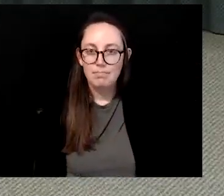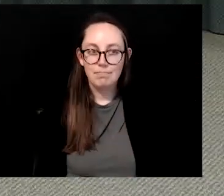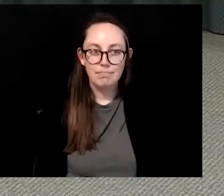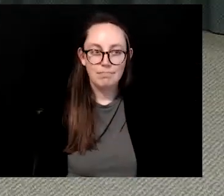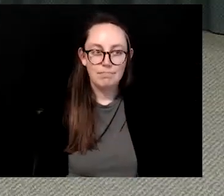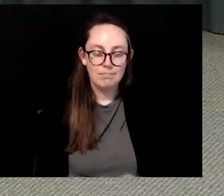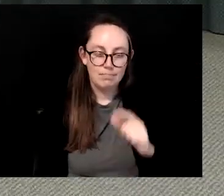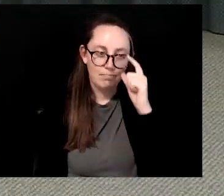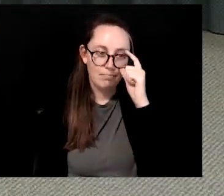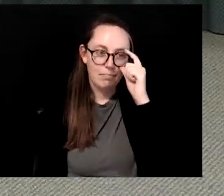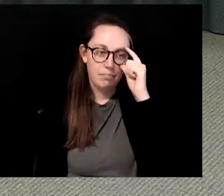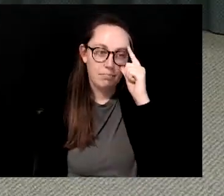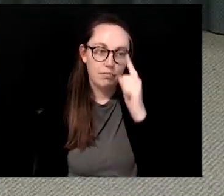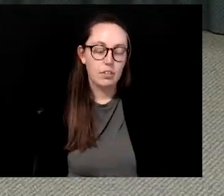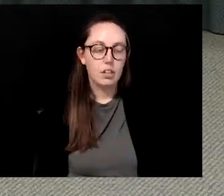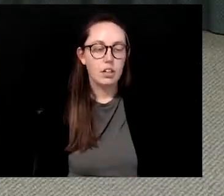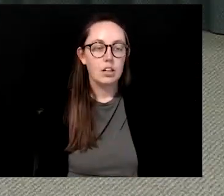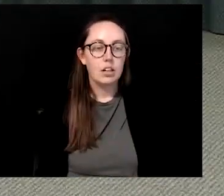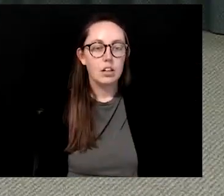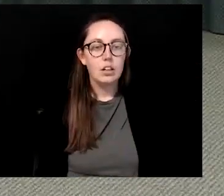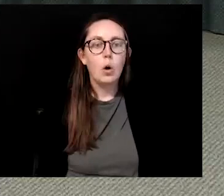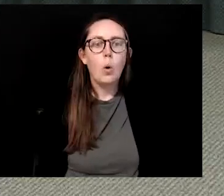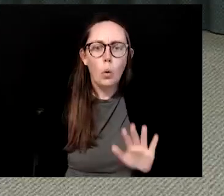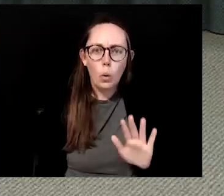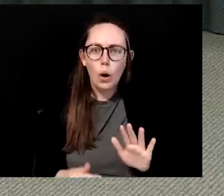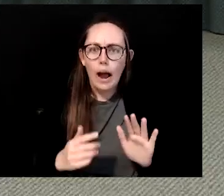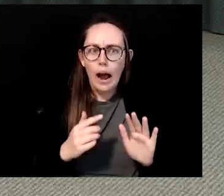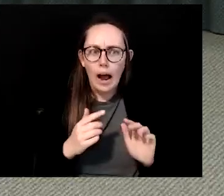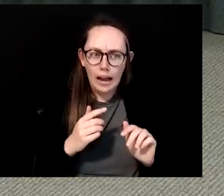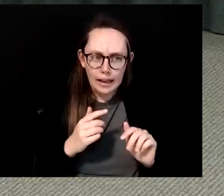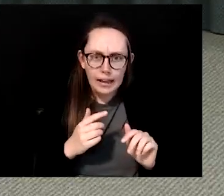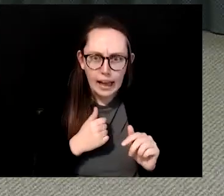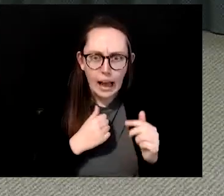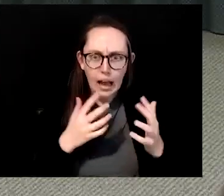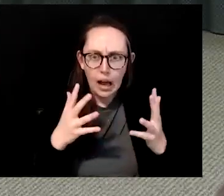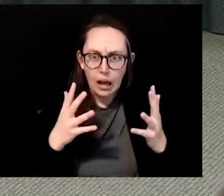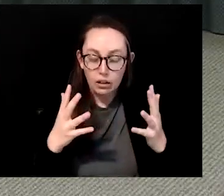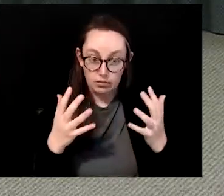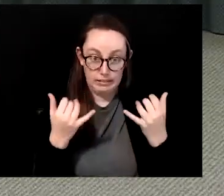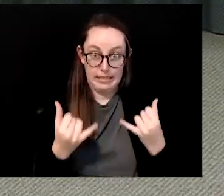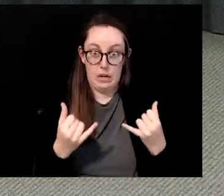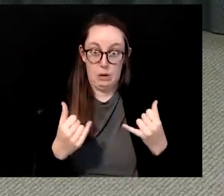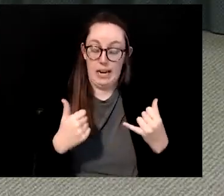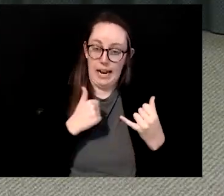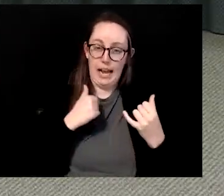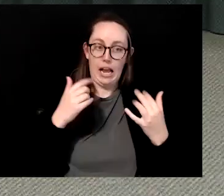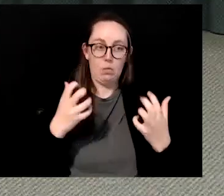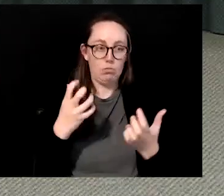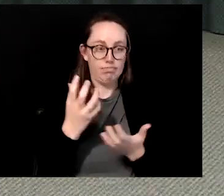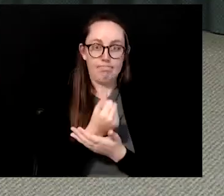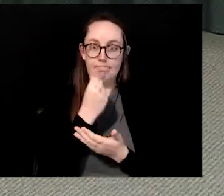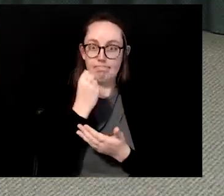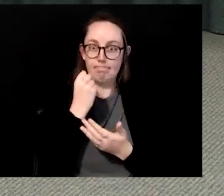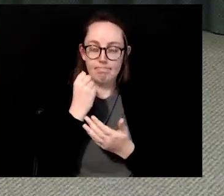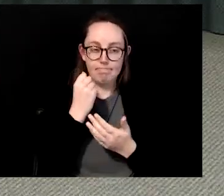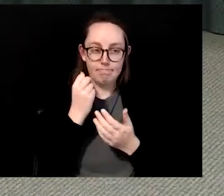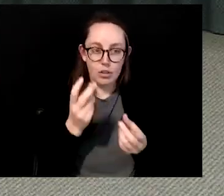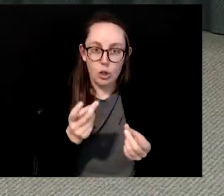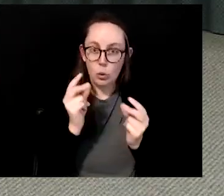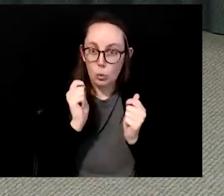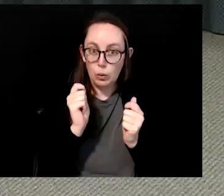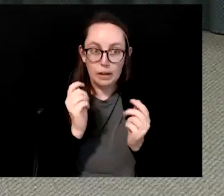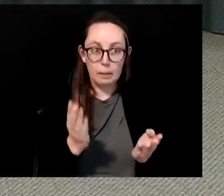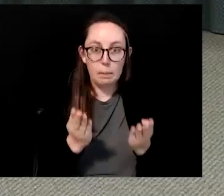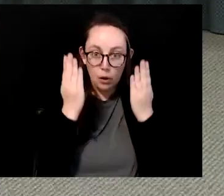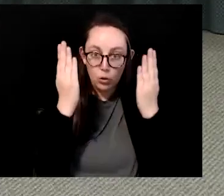actually Aaron I want to make a quick motion board um uh new business agenda